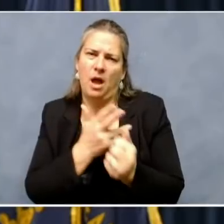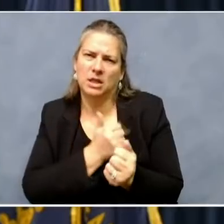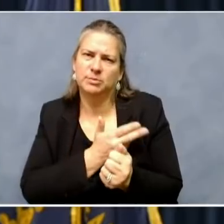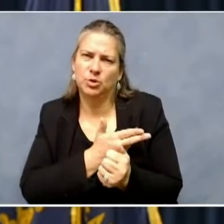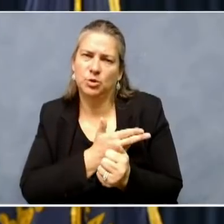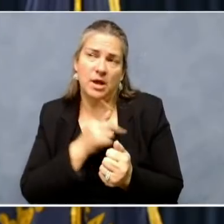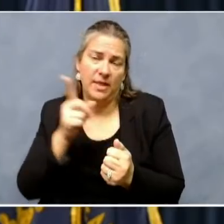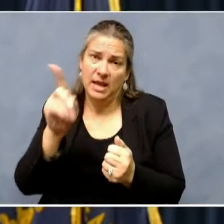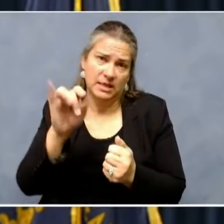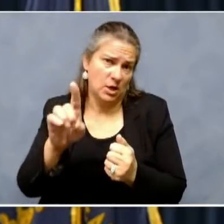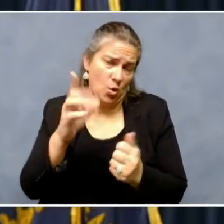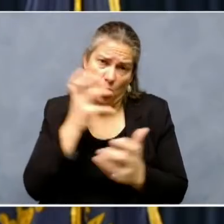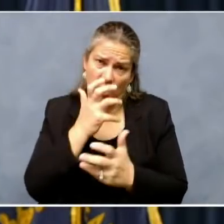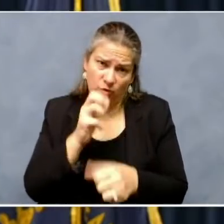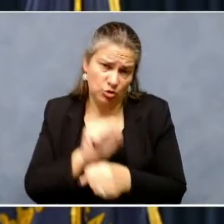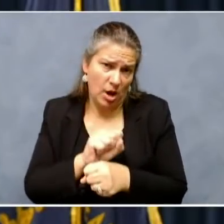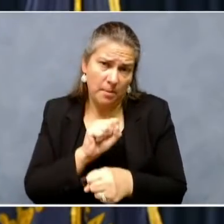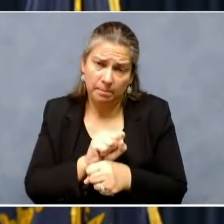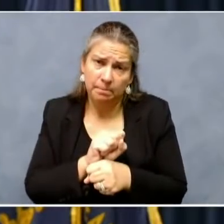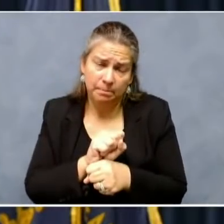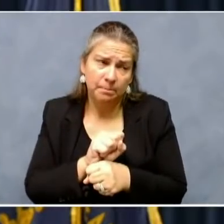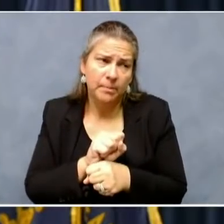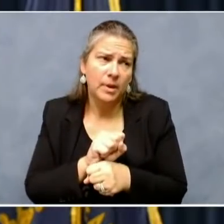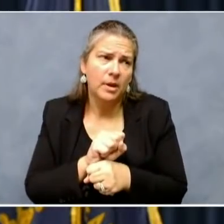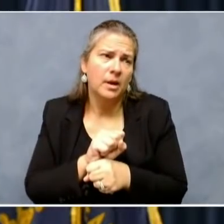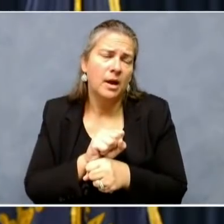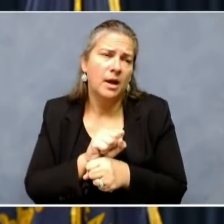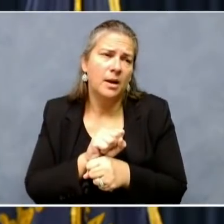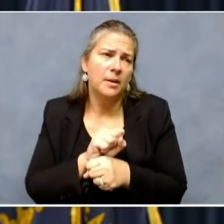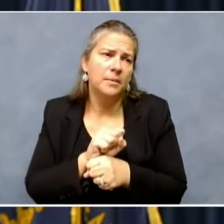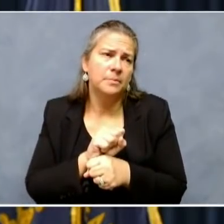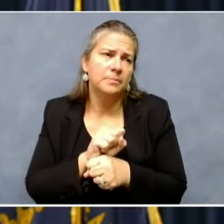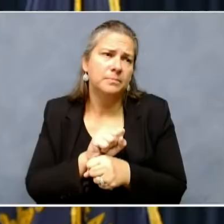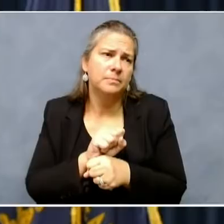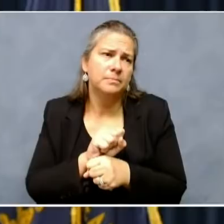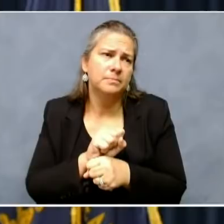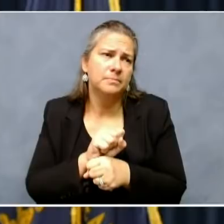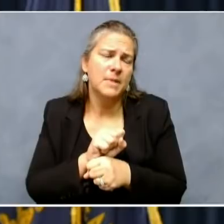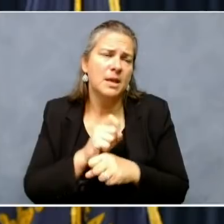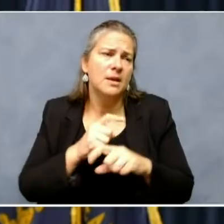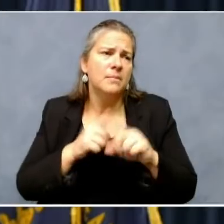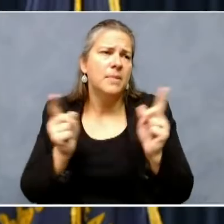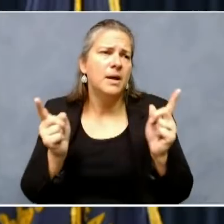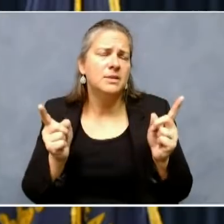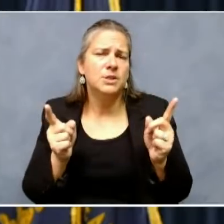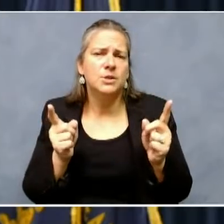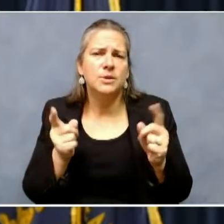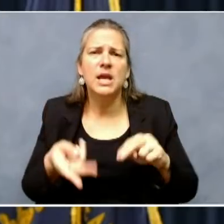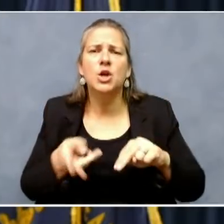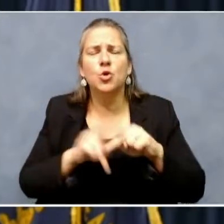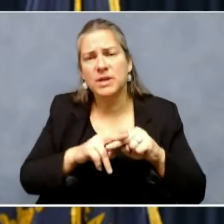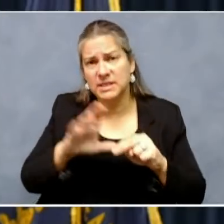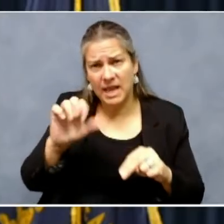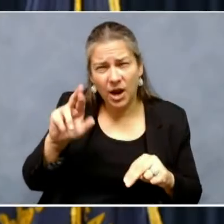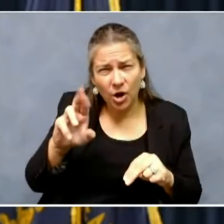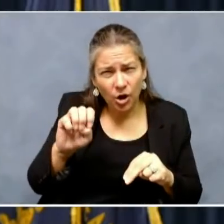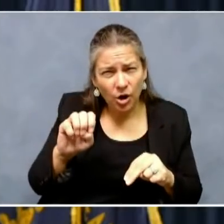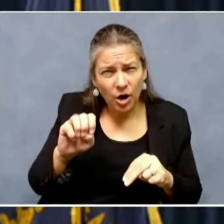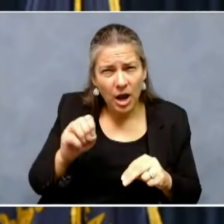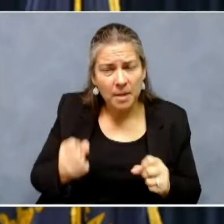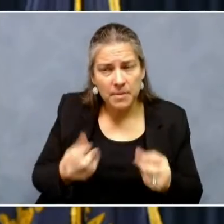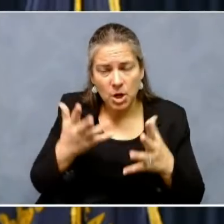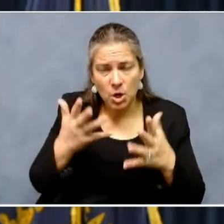phenomenal job. But on being able to increase the level of care, go ahead and